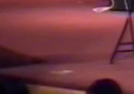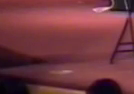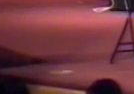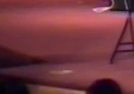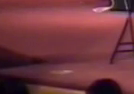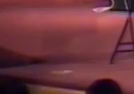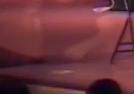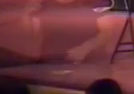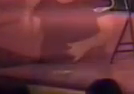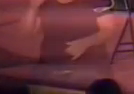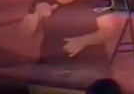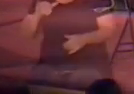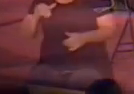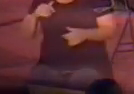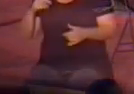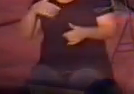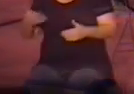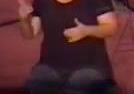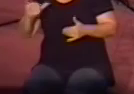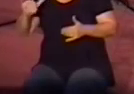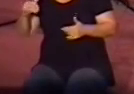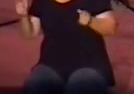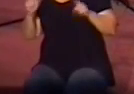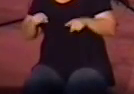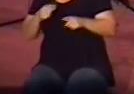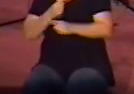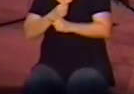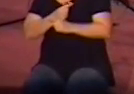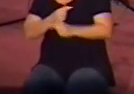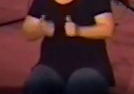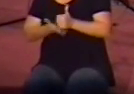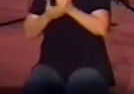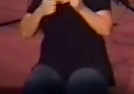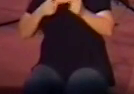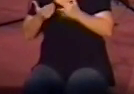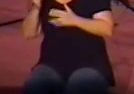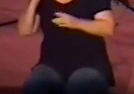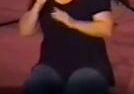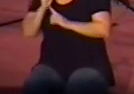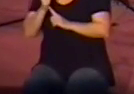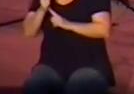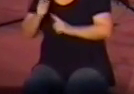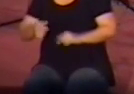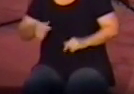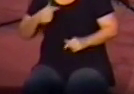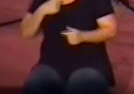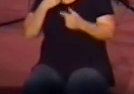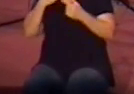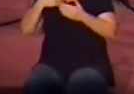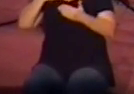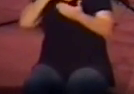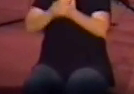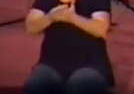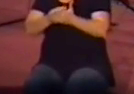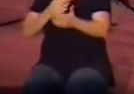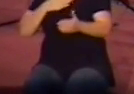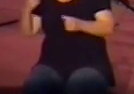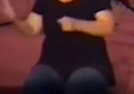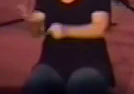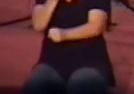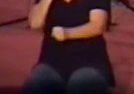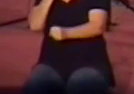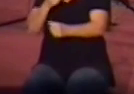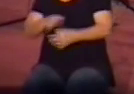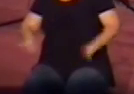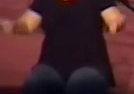But those crazy things just happen to you, don't you? Don't they? And so, but it helped me through that moment, and I made it, and I beat him. And it was